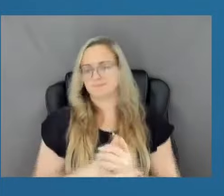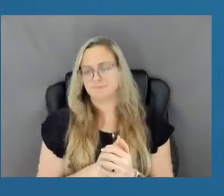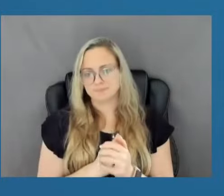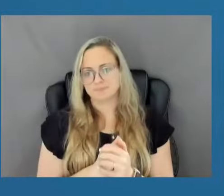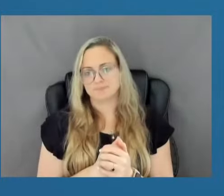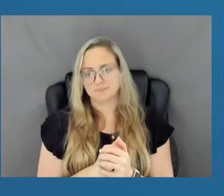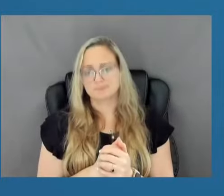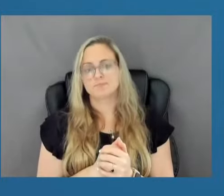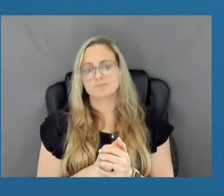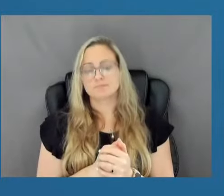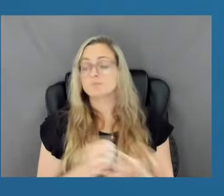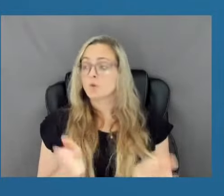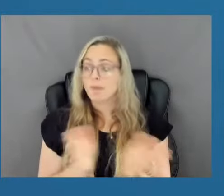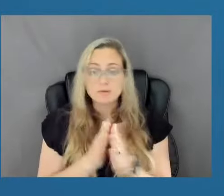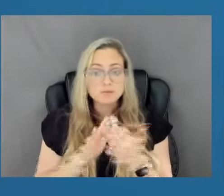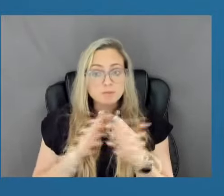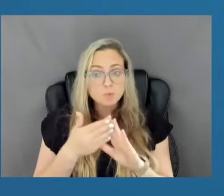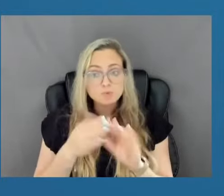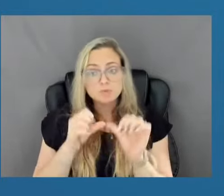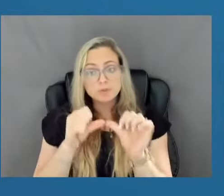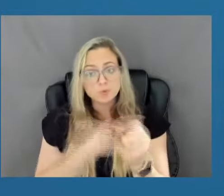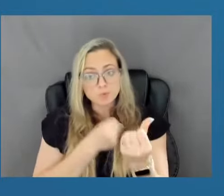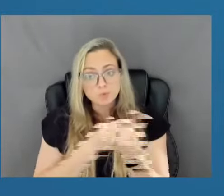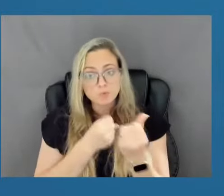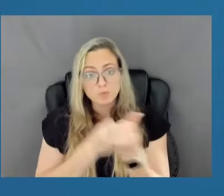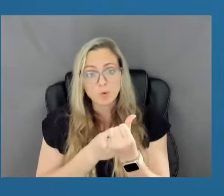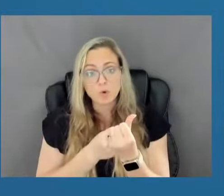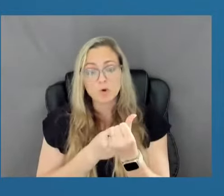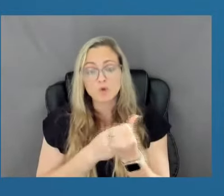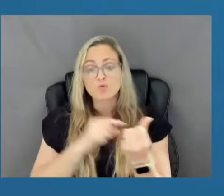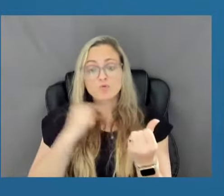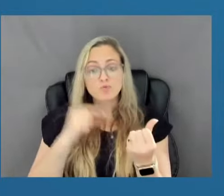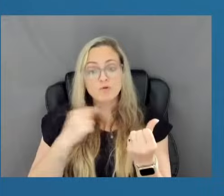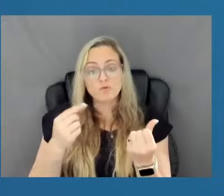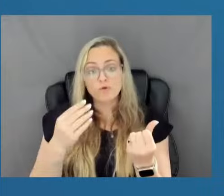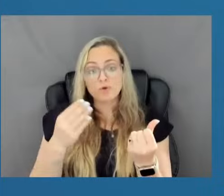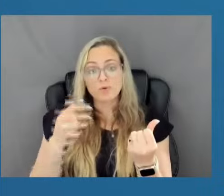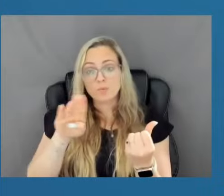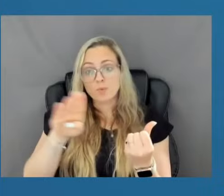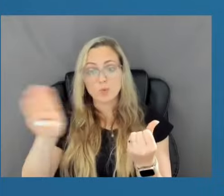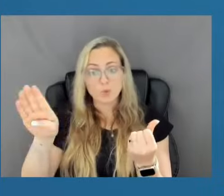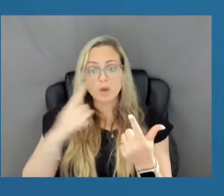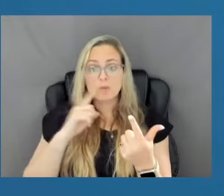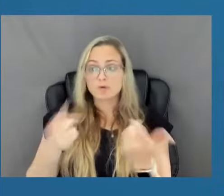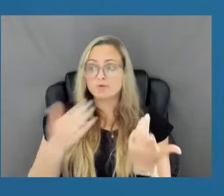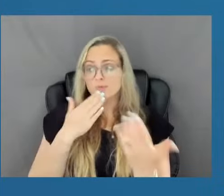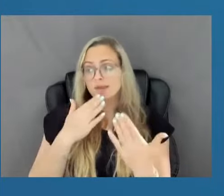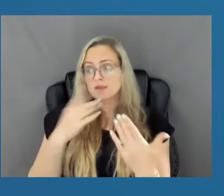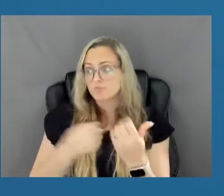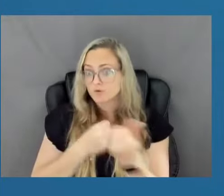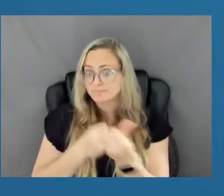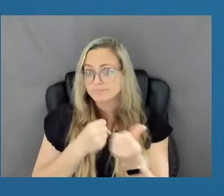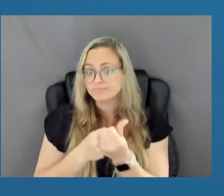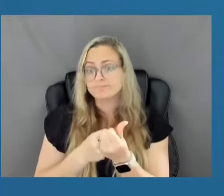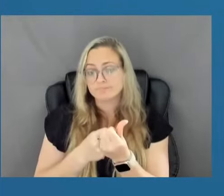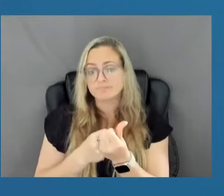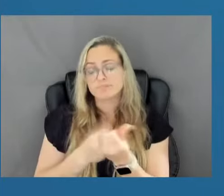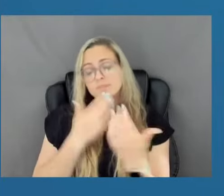I'm asking this community to continue to support this. Reverend Blue, I want to thank him for chairing this commission. Let's give him a round of applause. Head